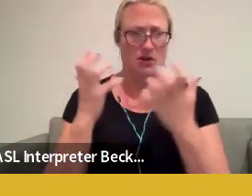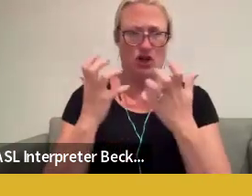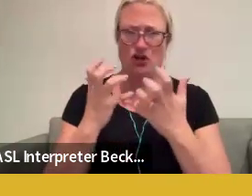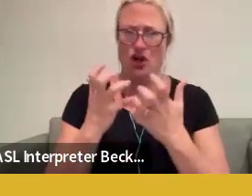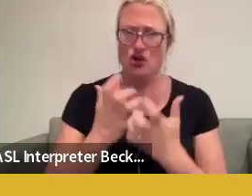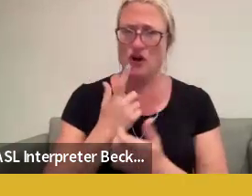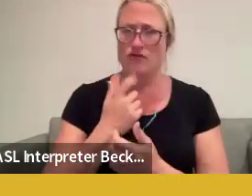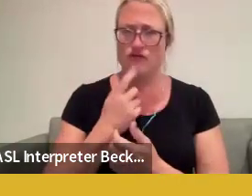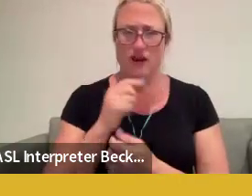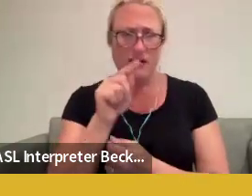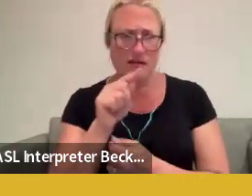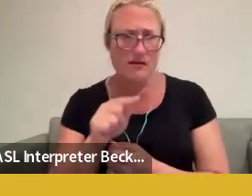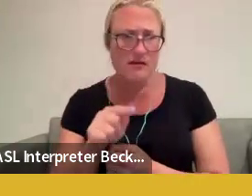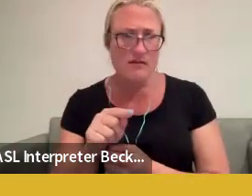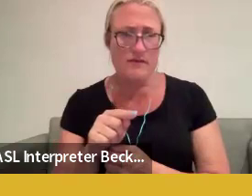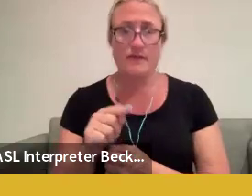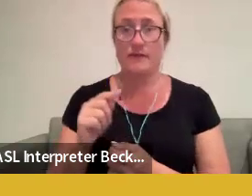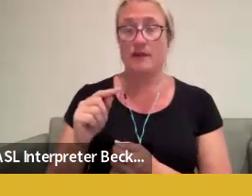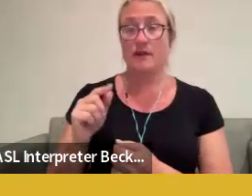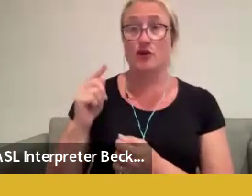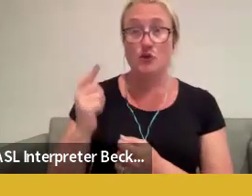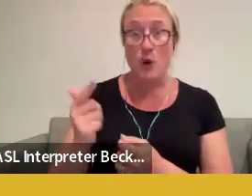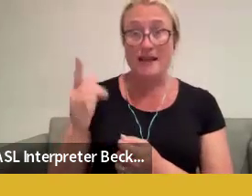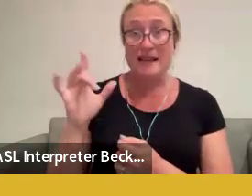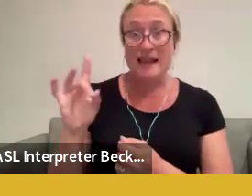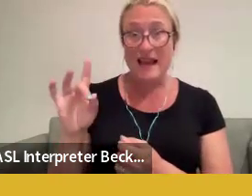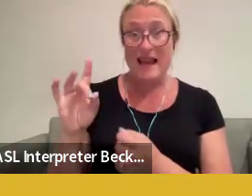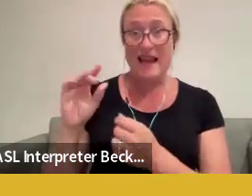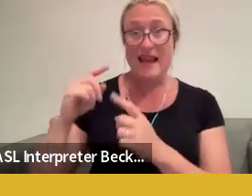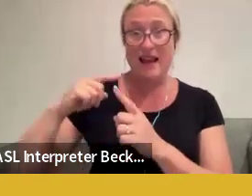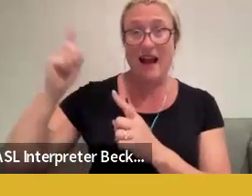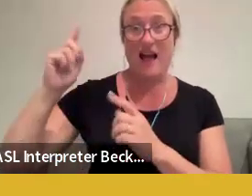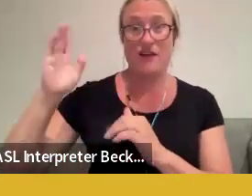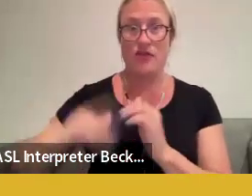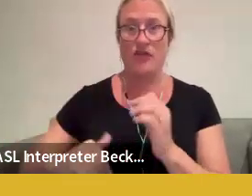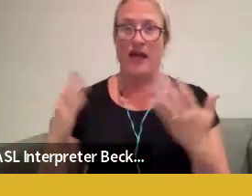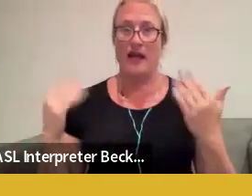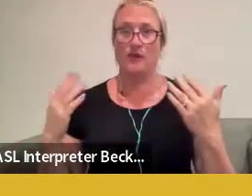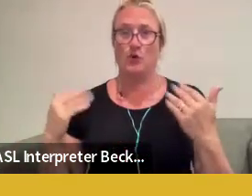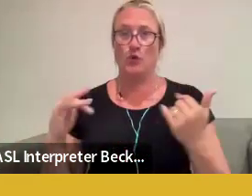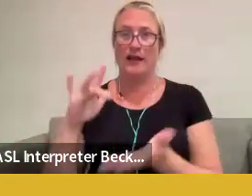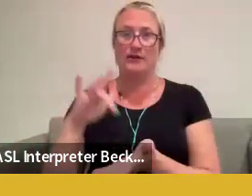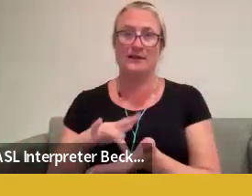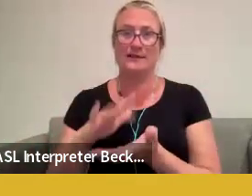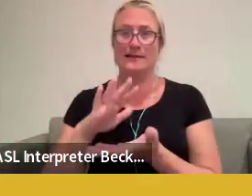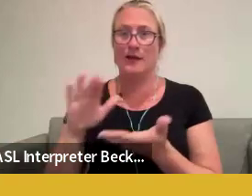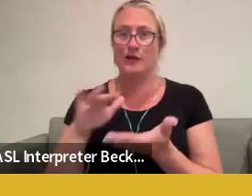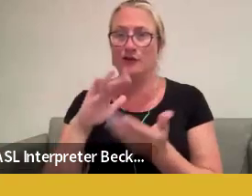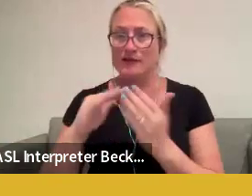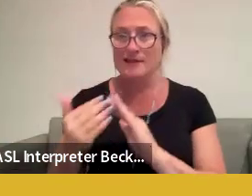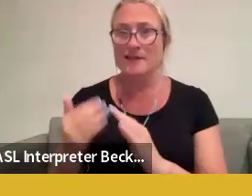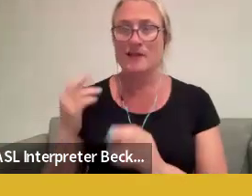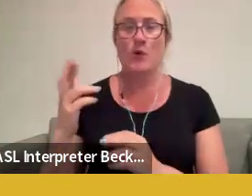red areas, are 28 degrees hotter than the cooler areas in Center City or over